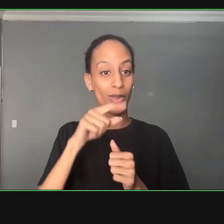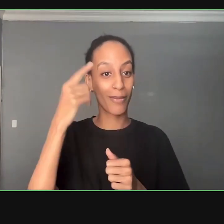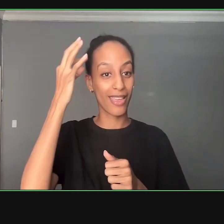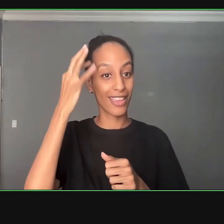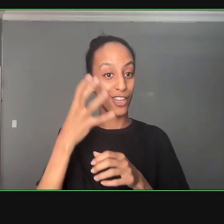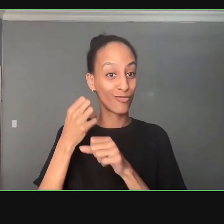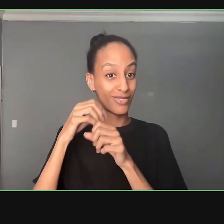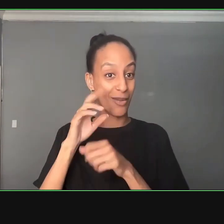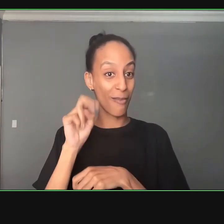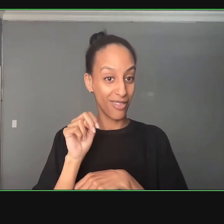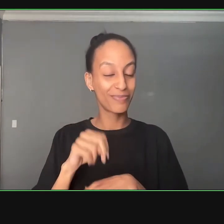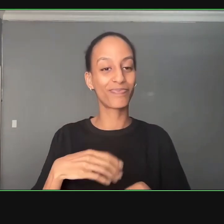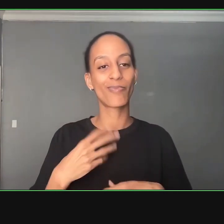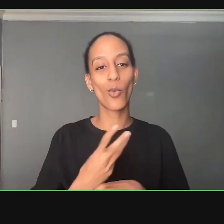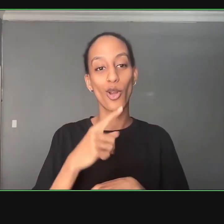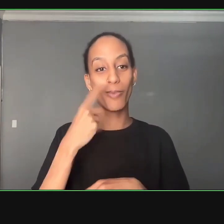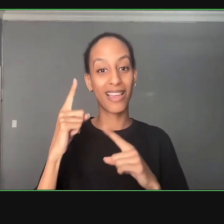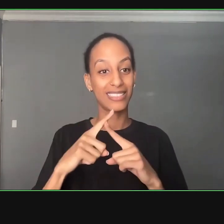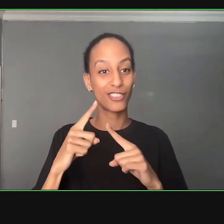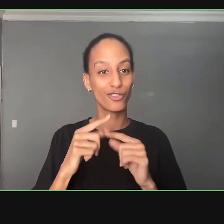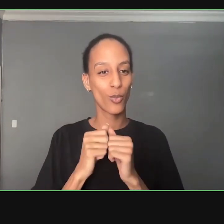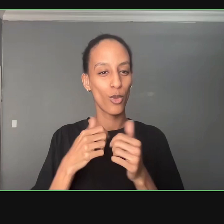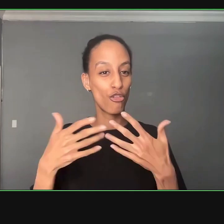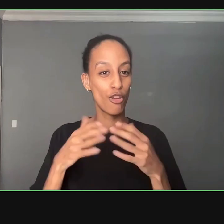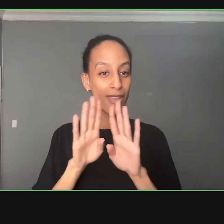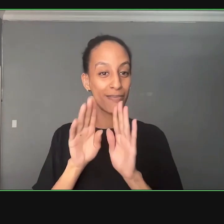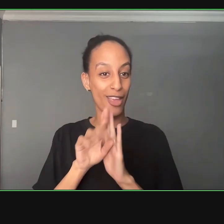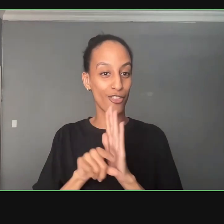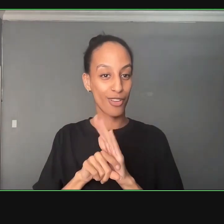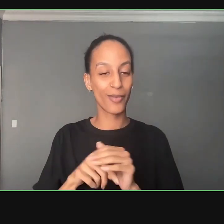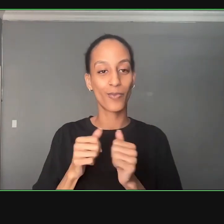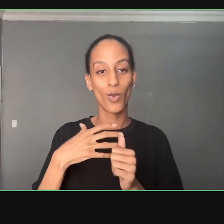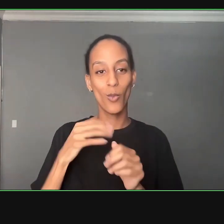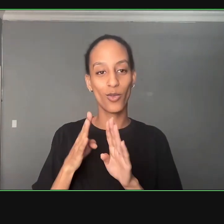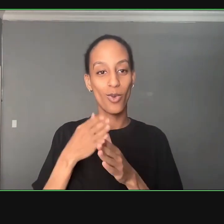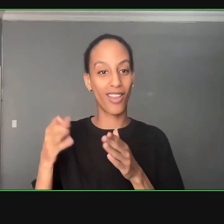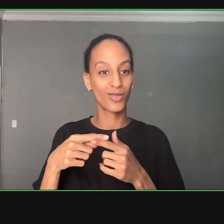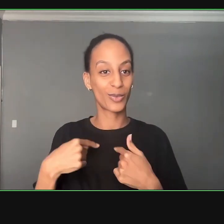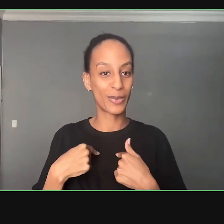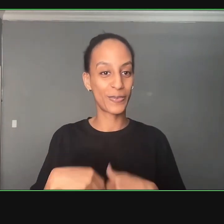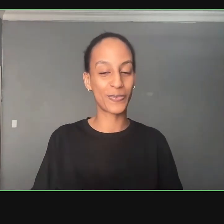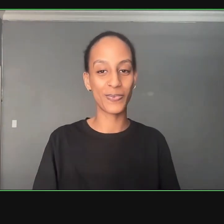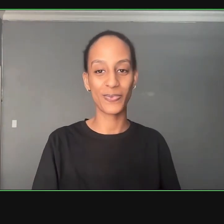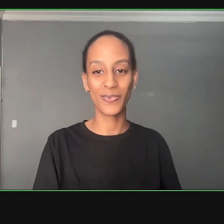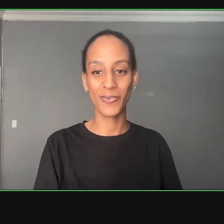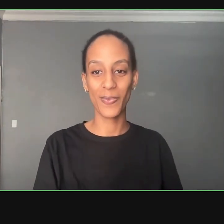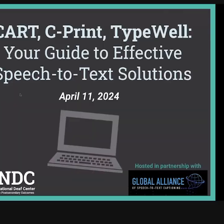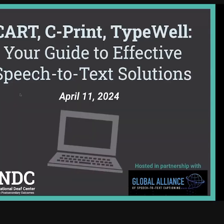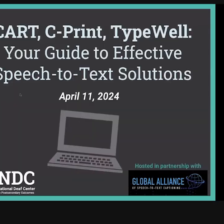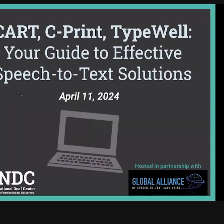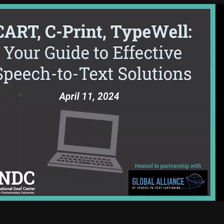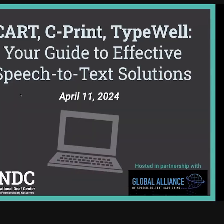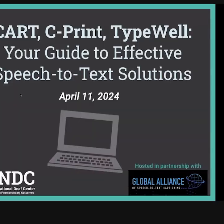an African woman with black hair pulled back in a bun. I'm wearing a black t-shirt, and I'm in a room with gray walls and a door